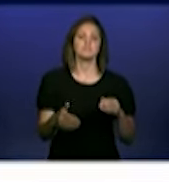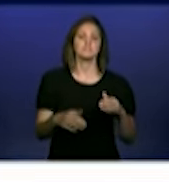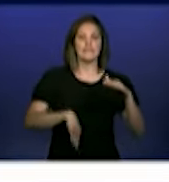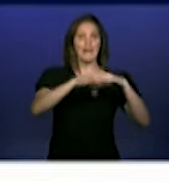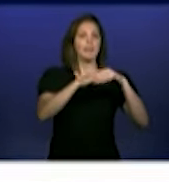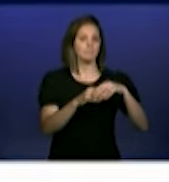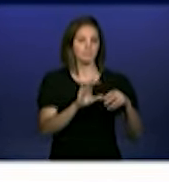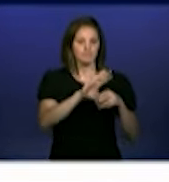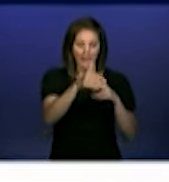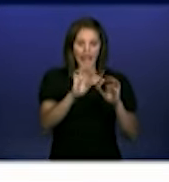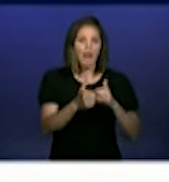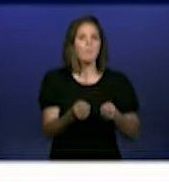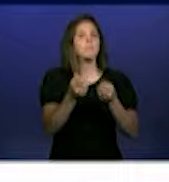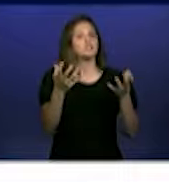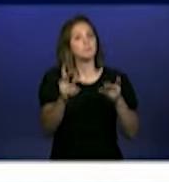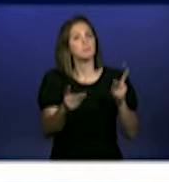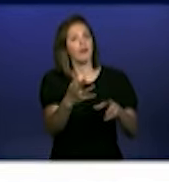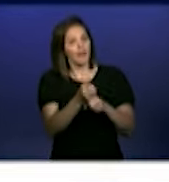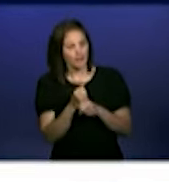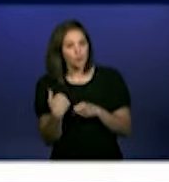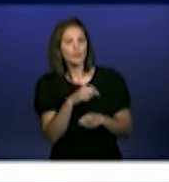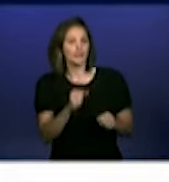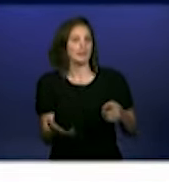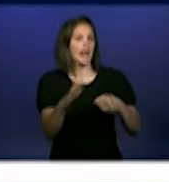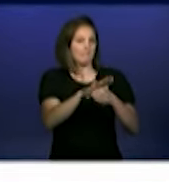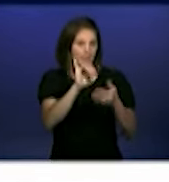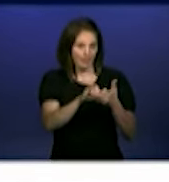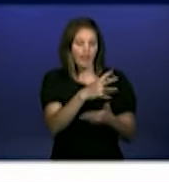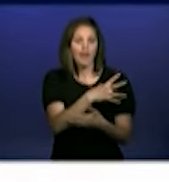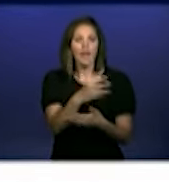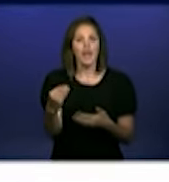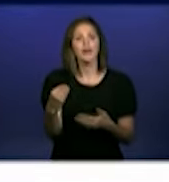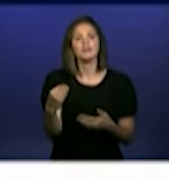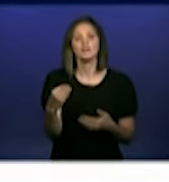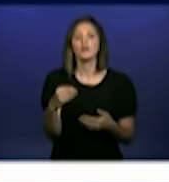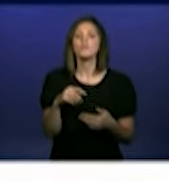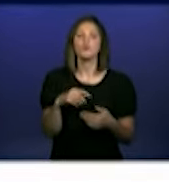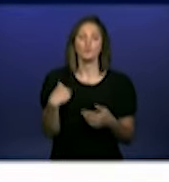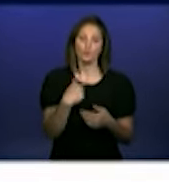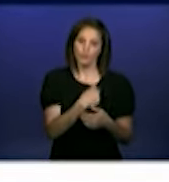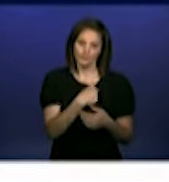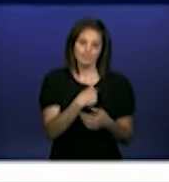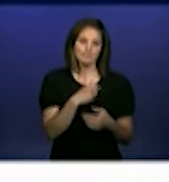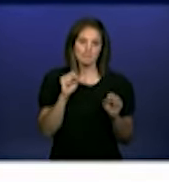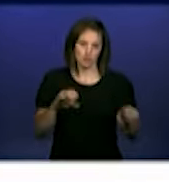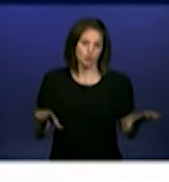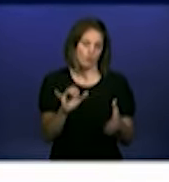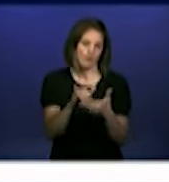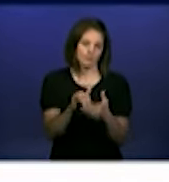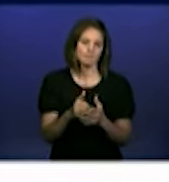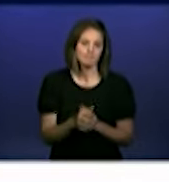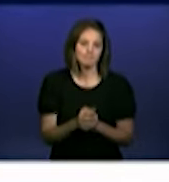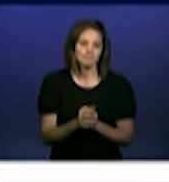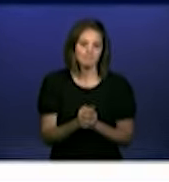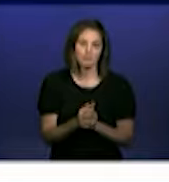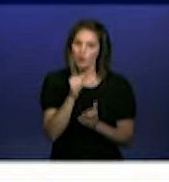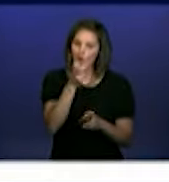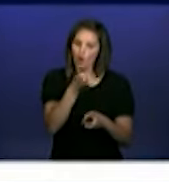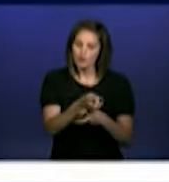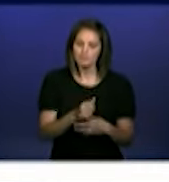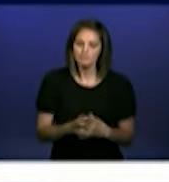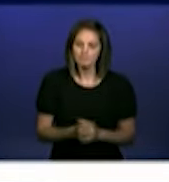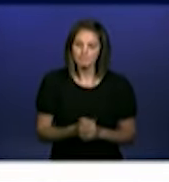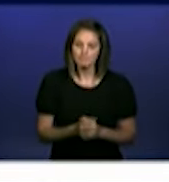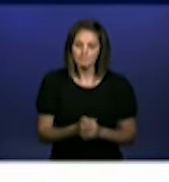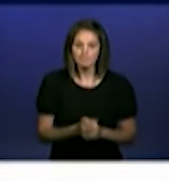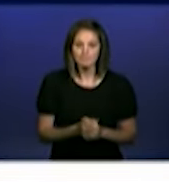market instead of just bonds. Those three things alone are not hard to do, and that's what I'll continue to push for in Washington, D.C. All right, Mr.